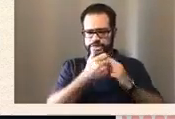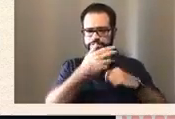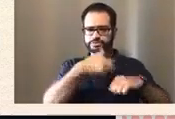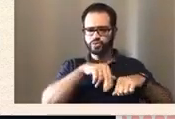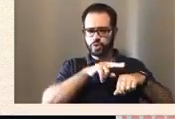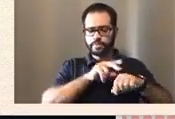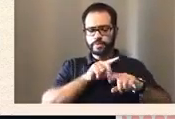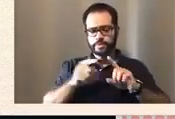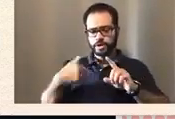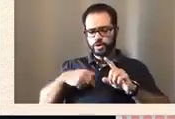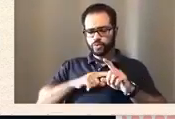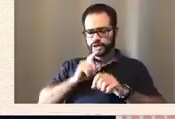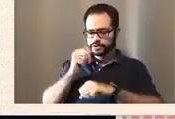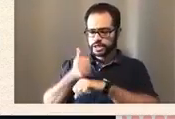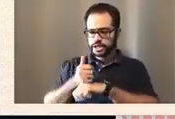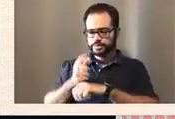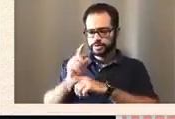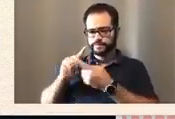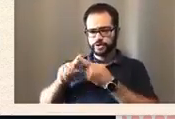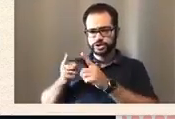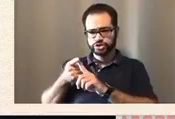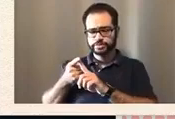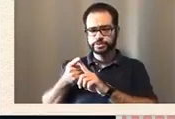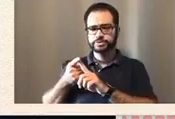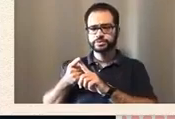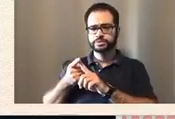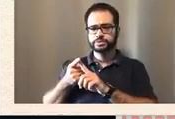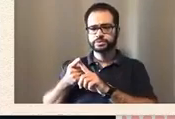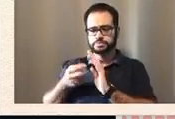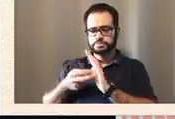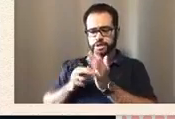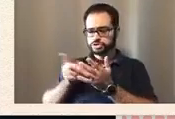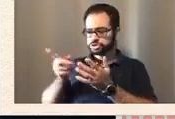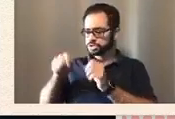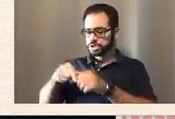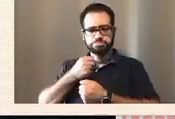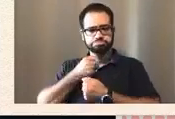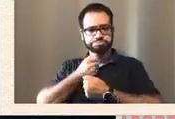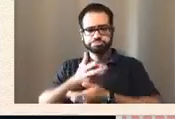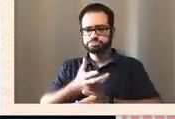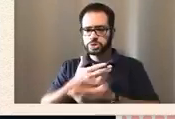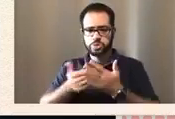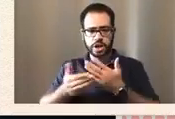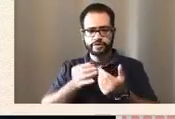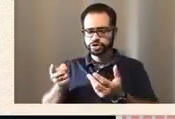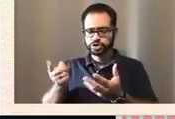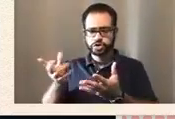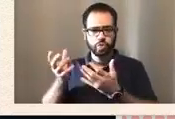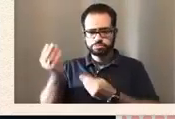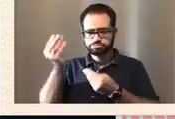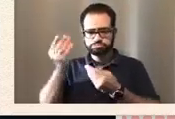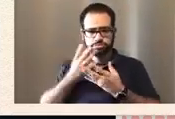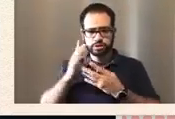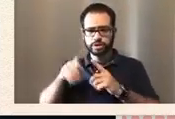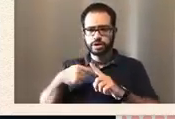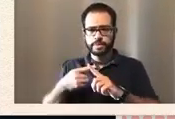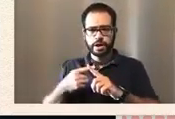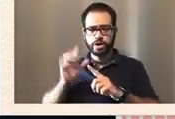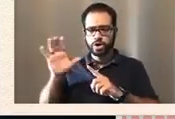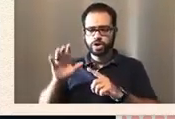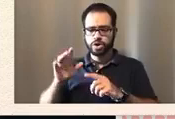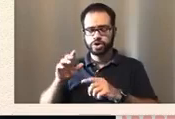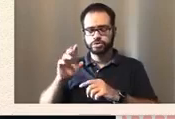based on the fact that I let her tell me anything she wants to about her von Willebrand